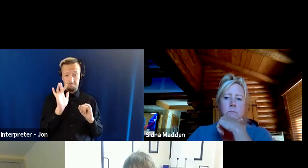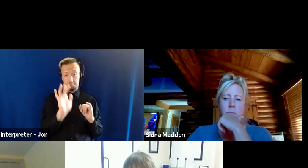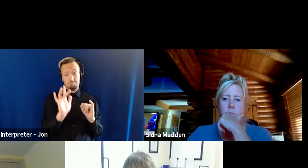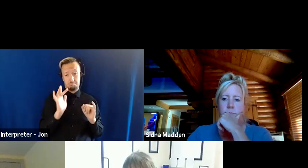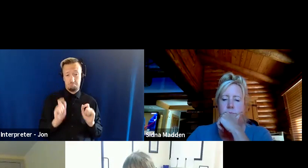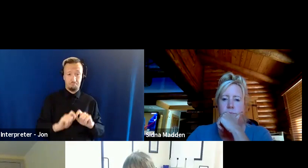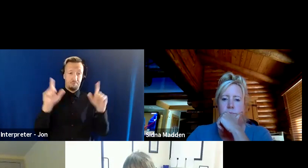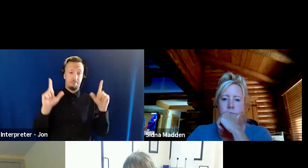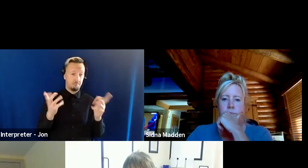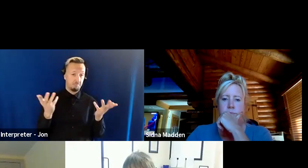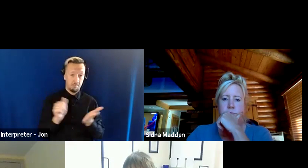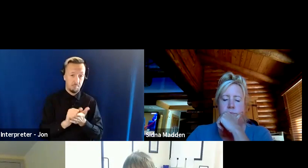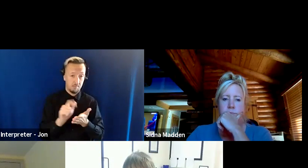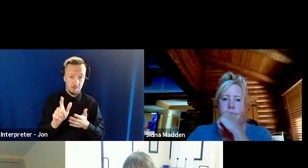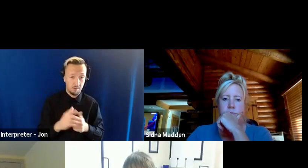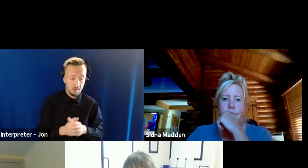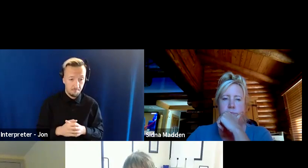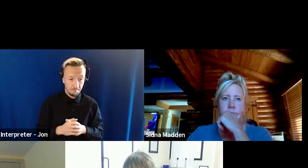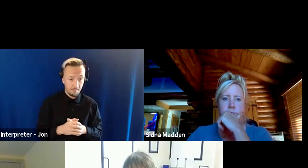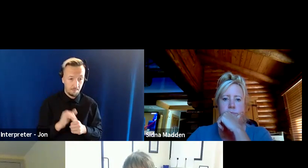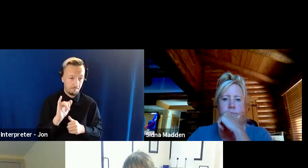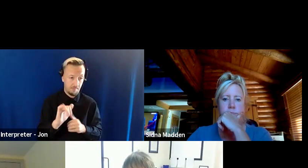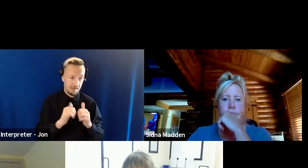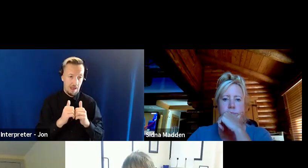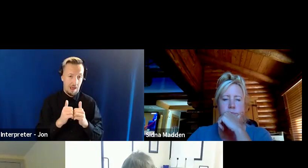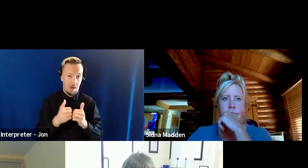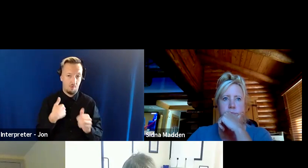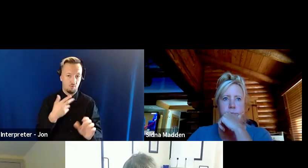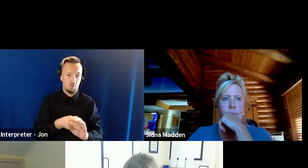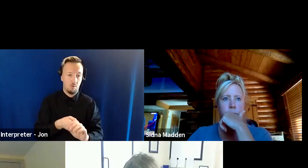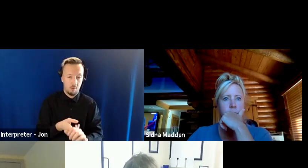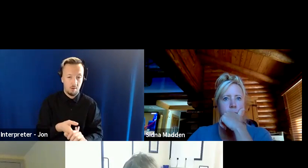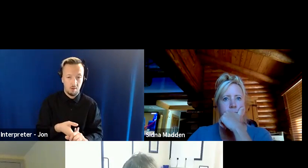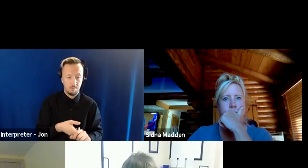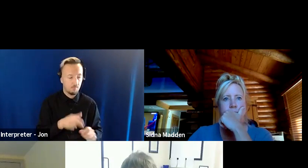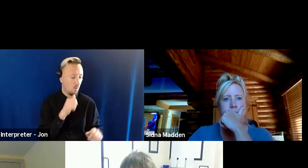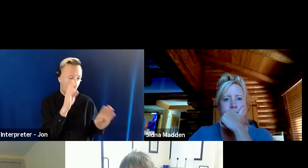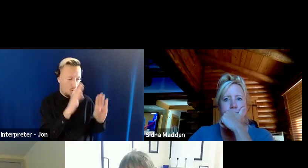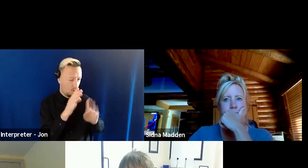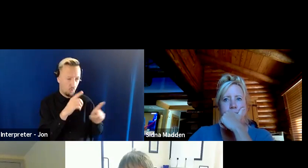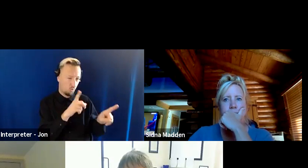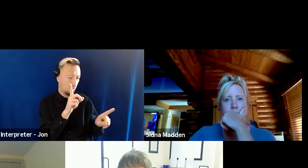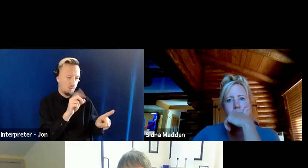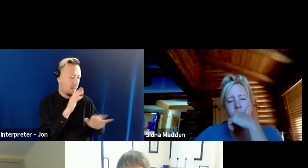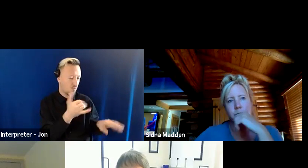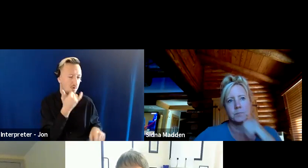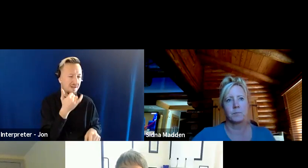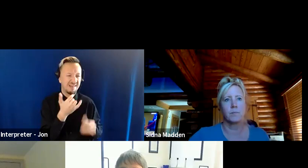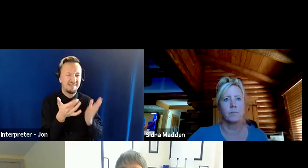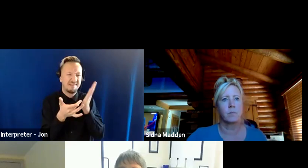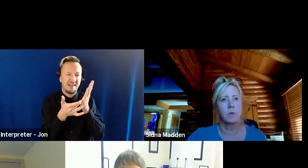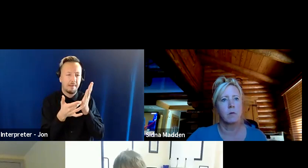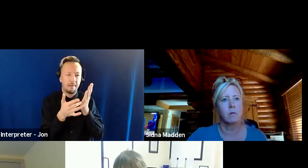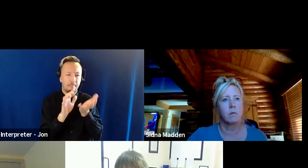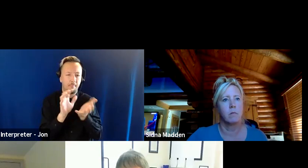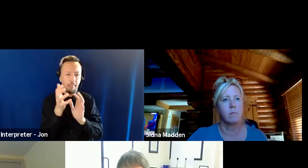just clicked on that. So that's how I joined. Don't worry, David. It's not something you did wrong. It's just a technical thing that's